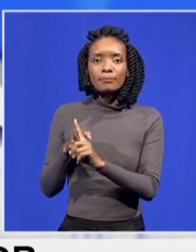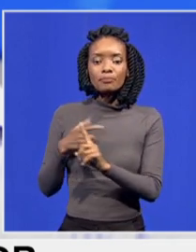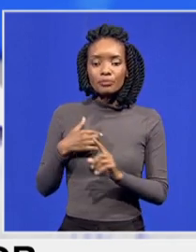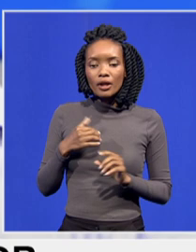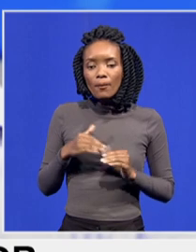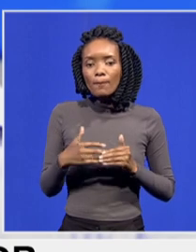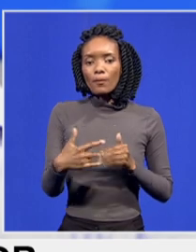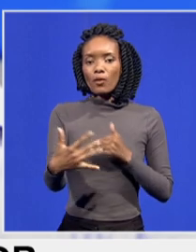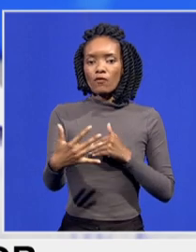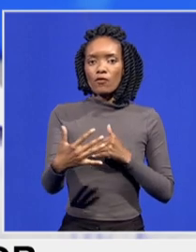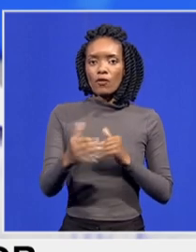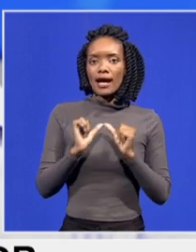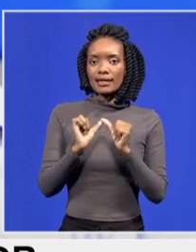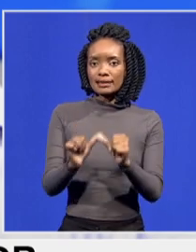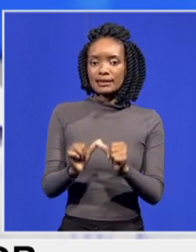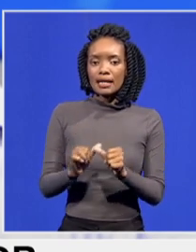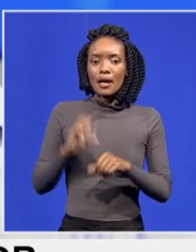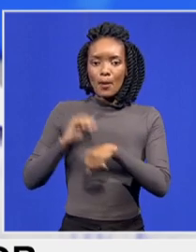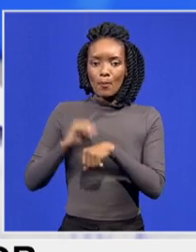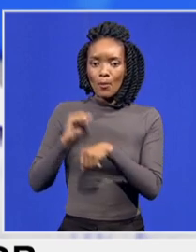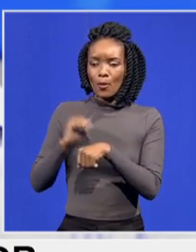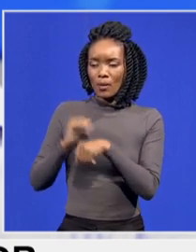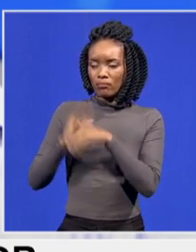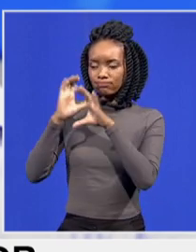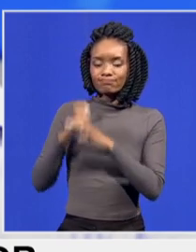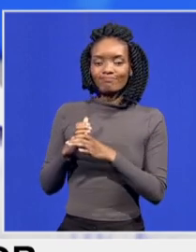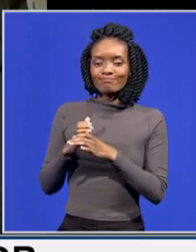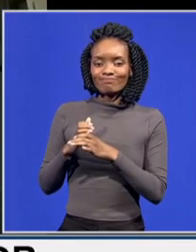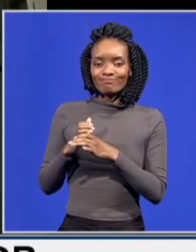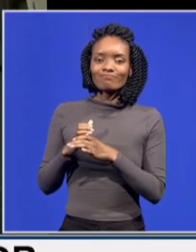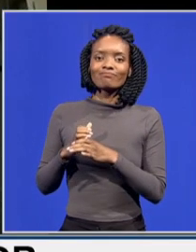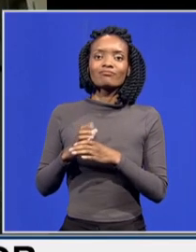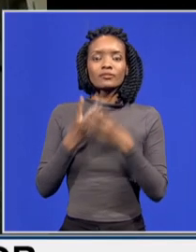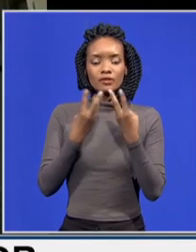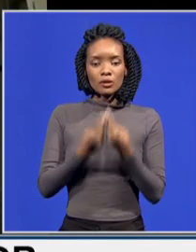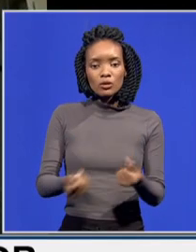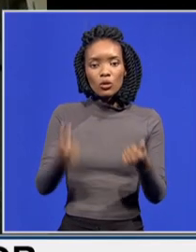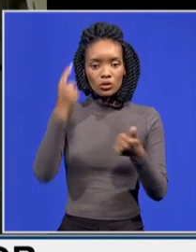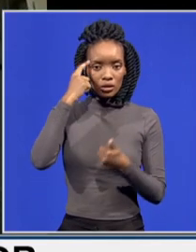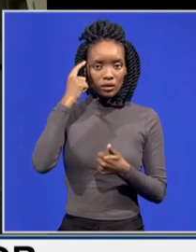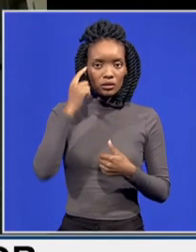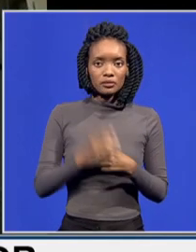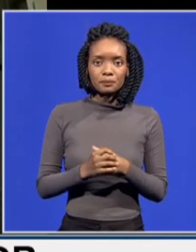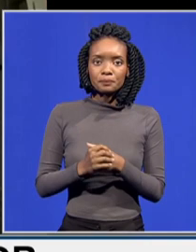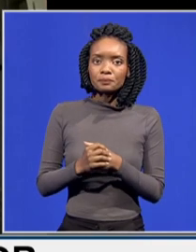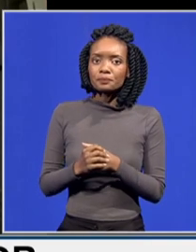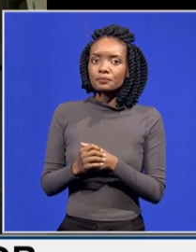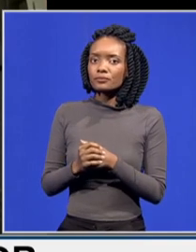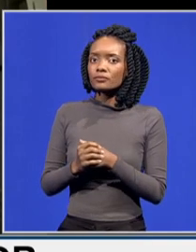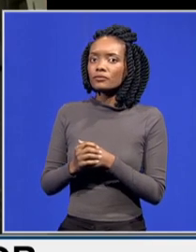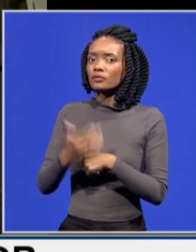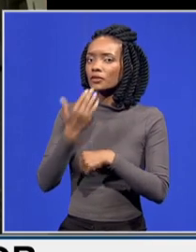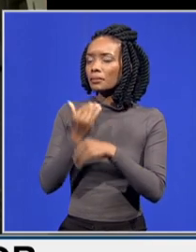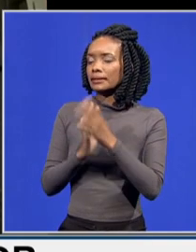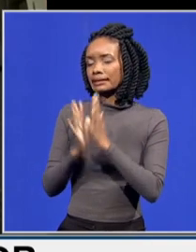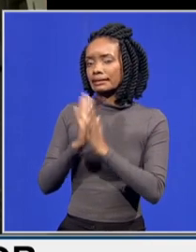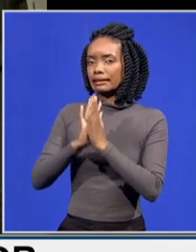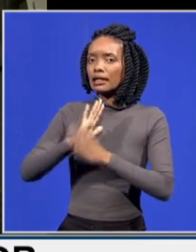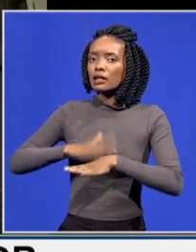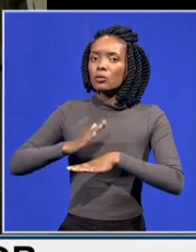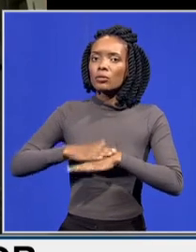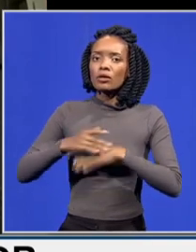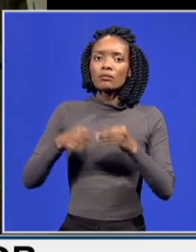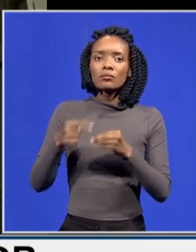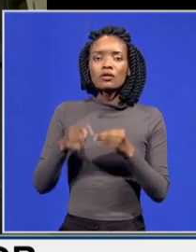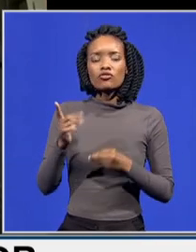never looking permanently to a rear mirror. Yeah, talk to us about a few moments that you go back to, perhaps that you